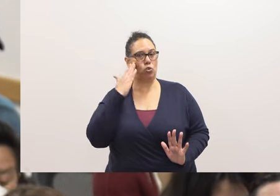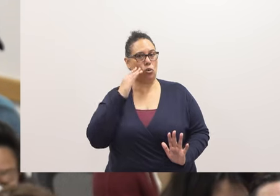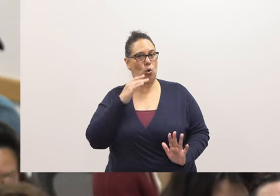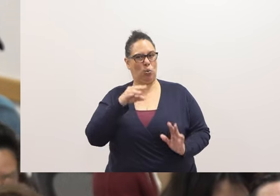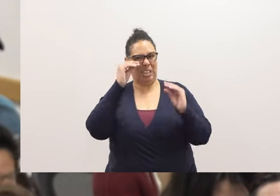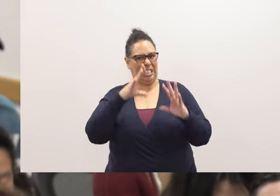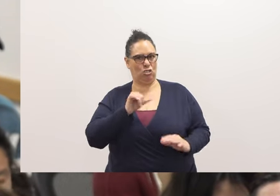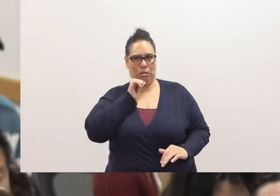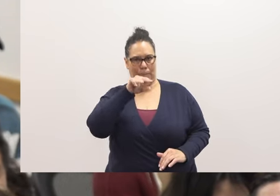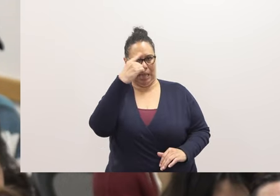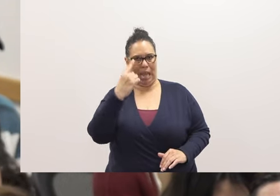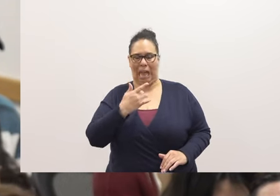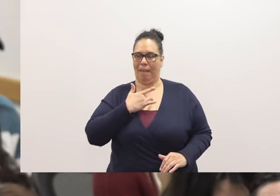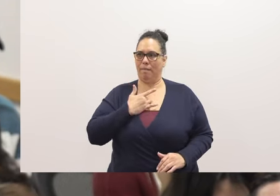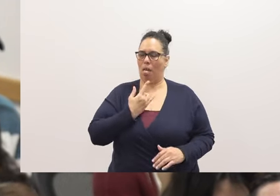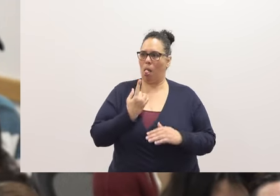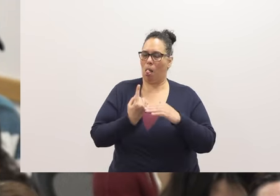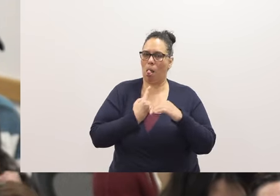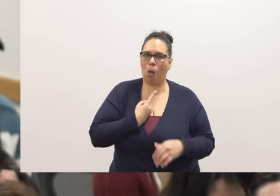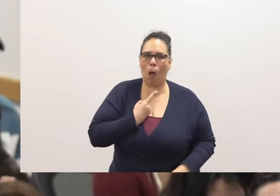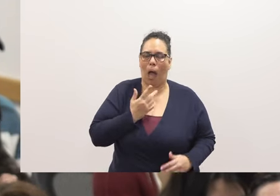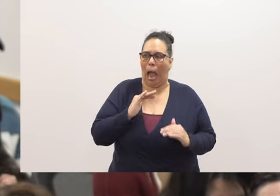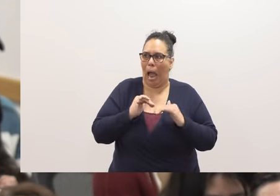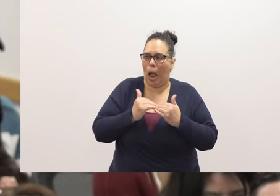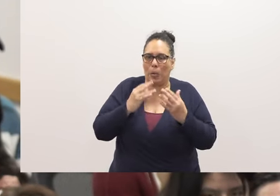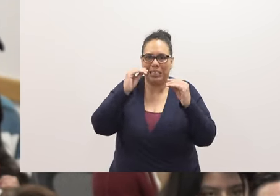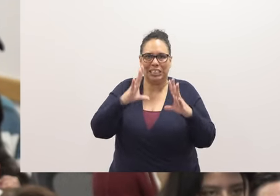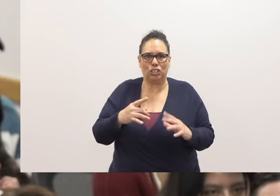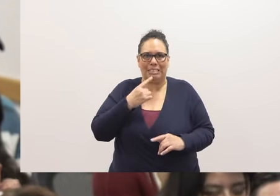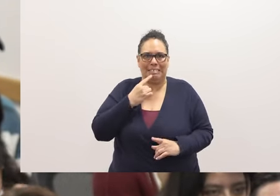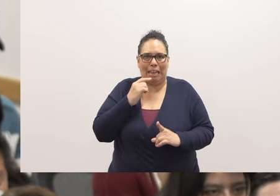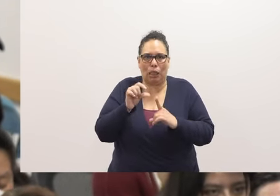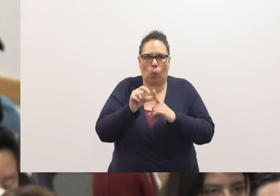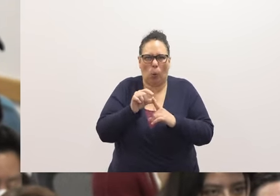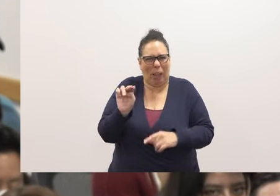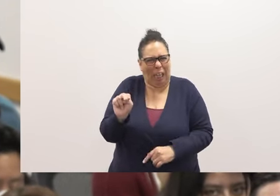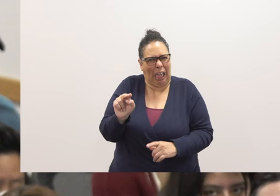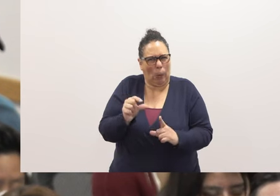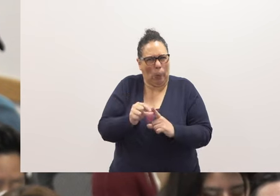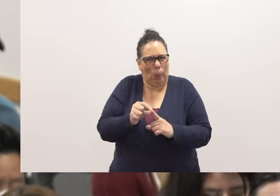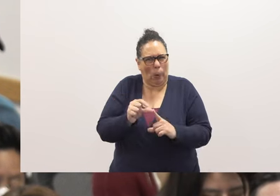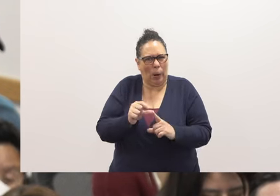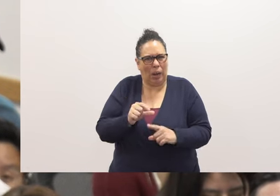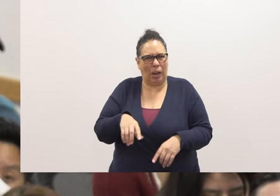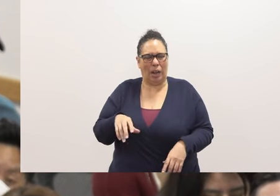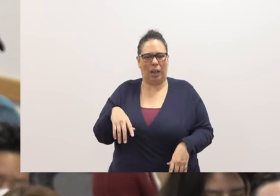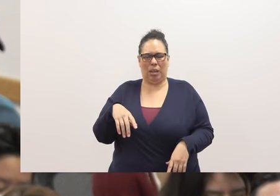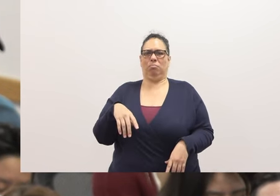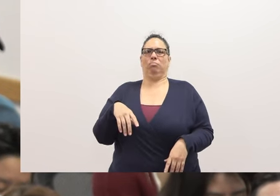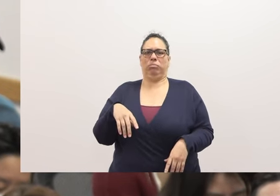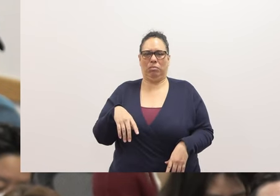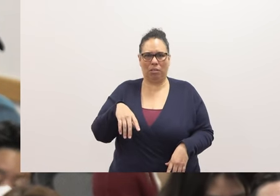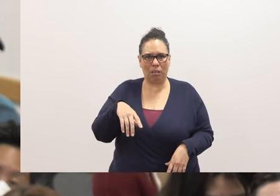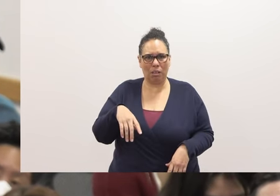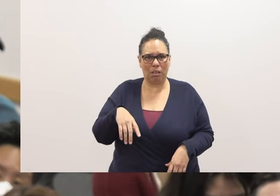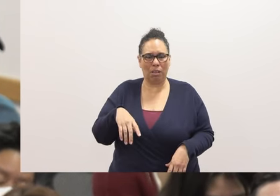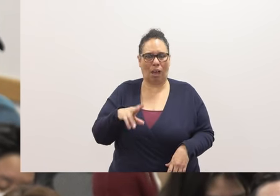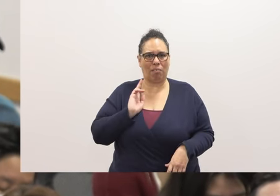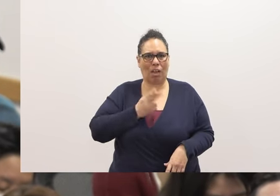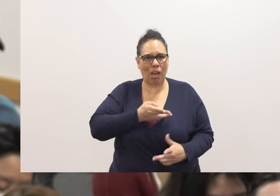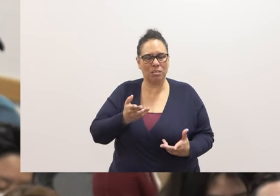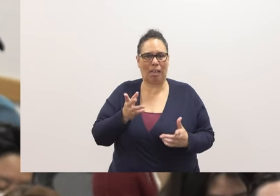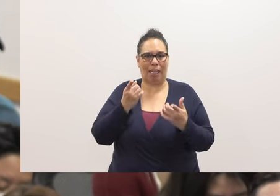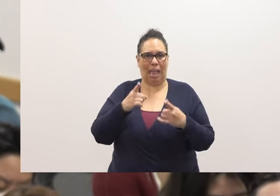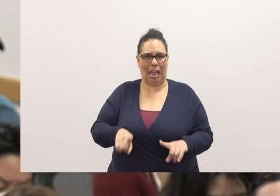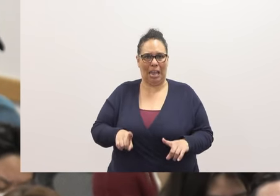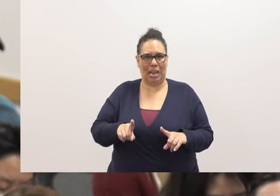feel? I felt alone. I felt, how could a teacher even say this? How could she even think of us? That happened